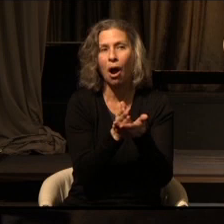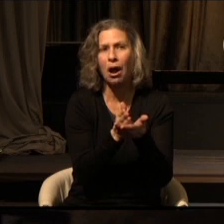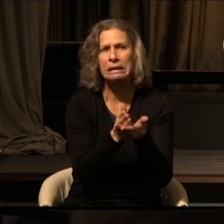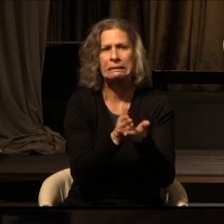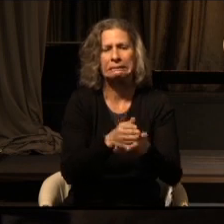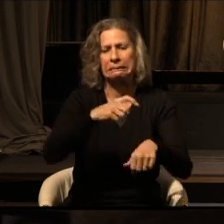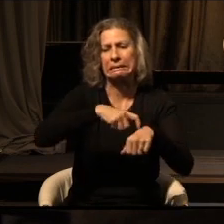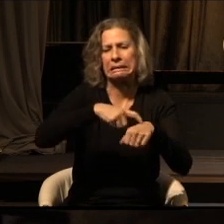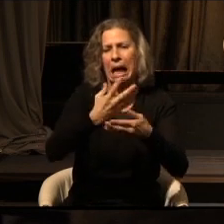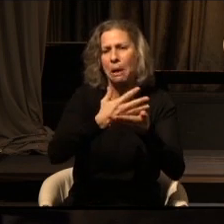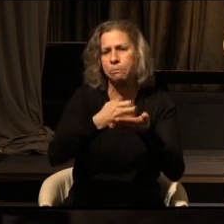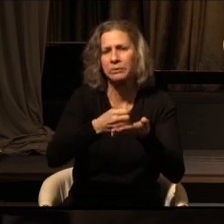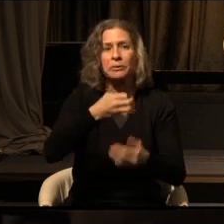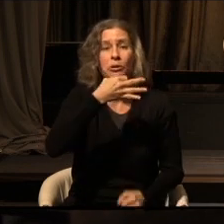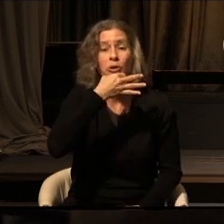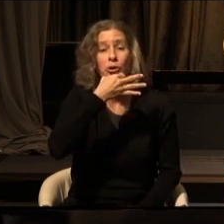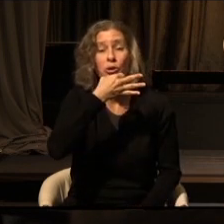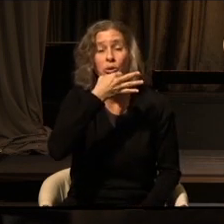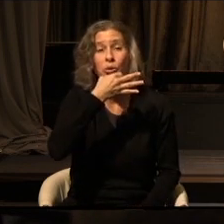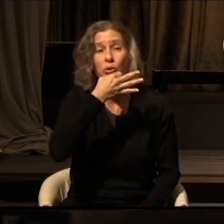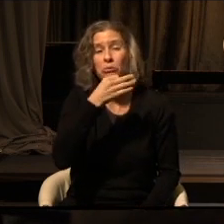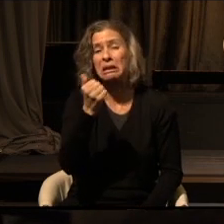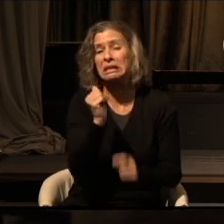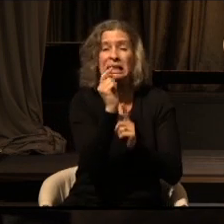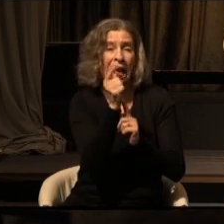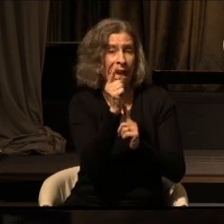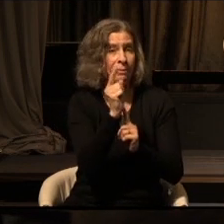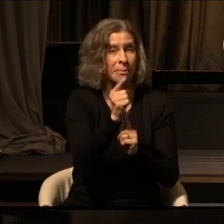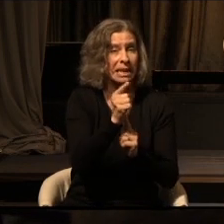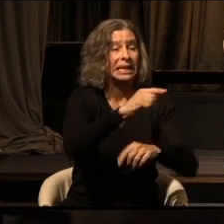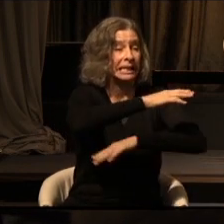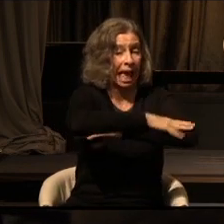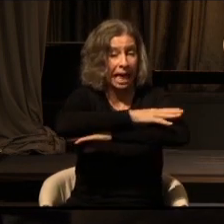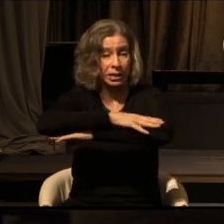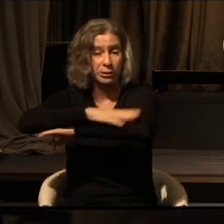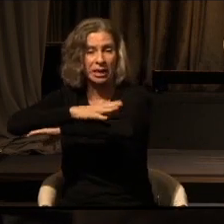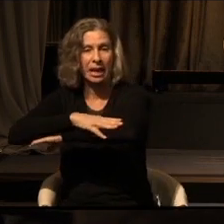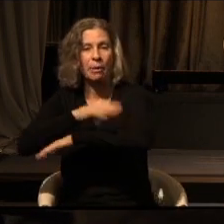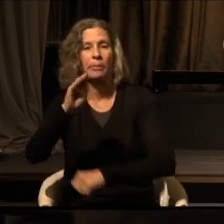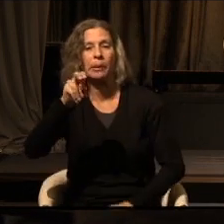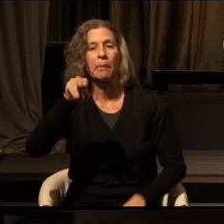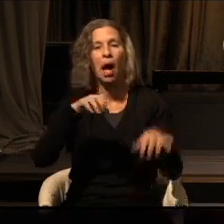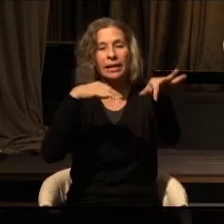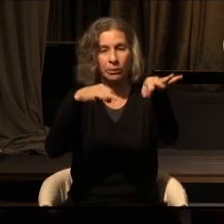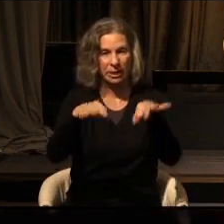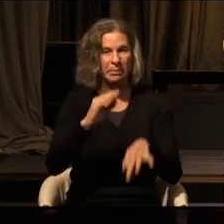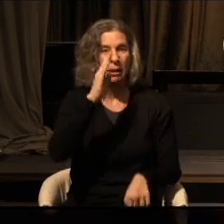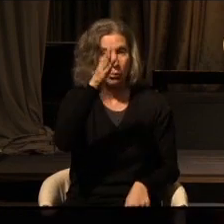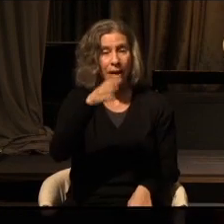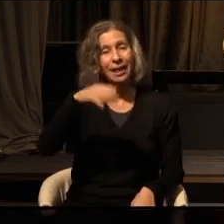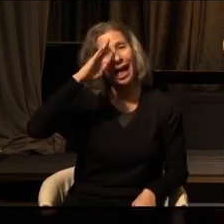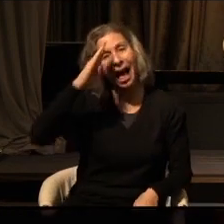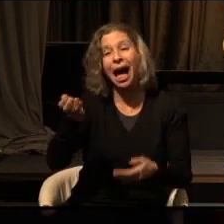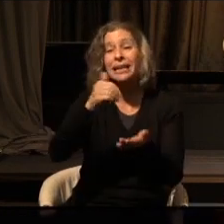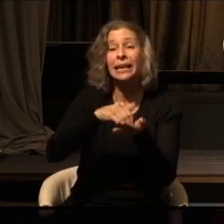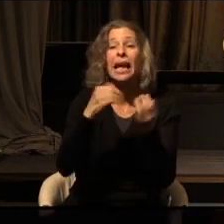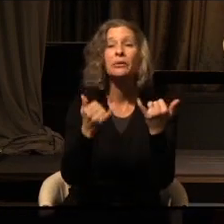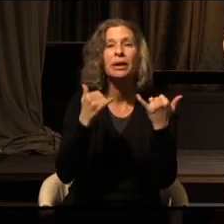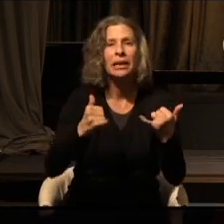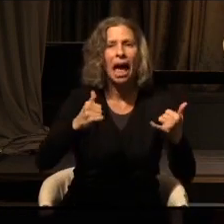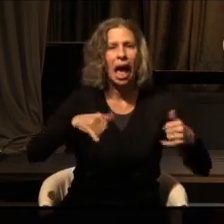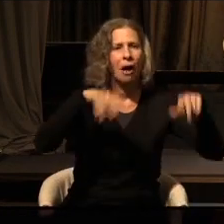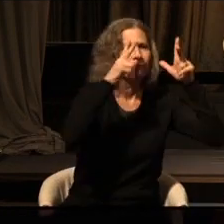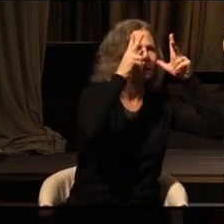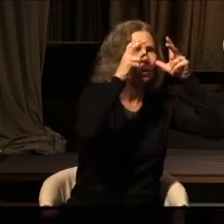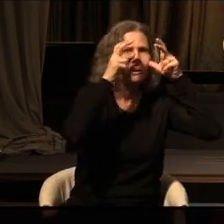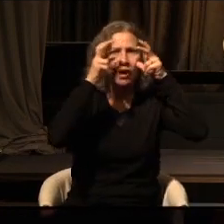time. So you're going to have about 10 minutes at your table, but Bonnie's going to explain that. Hi again. So now that you've heard all of this, we're